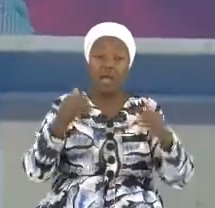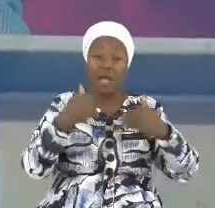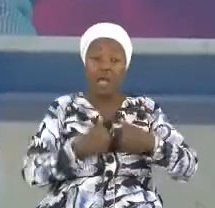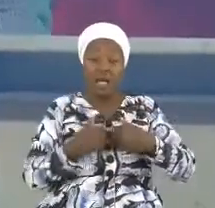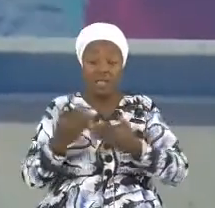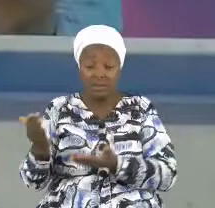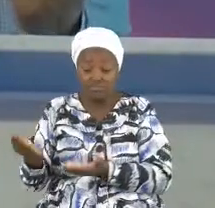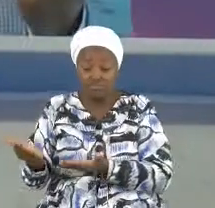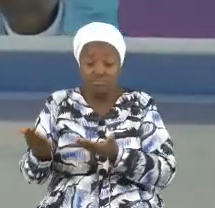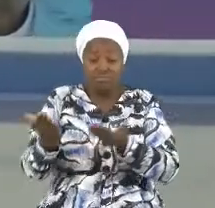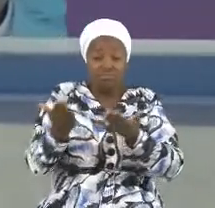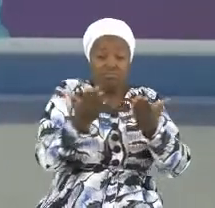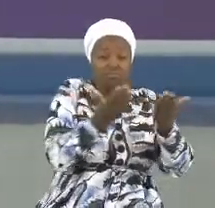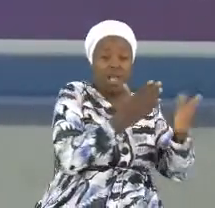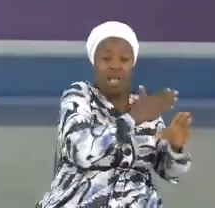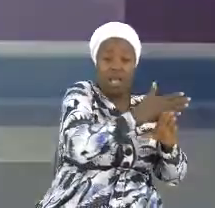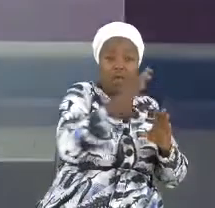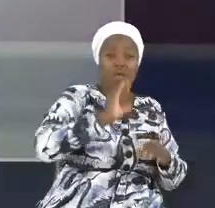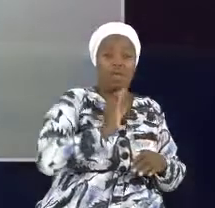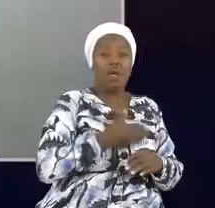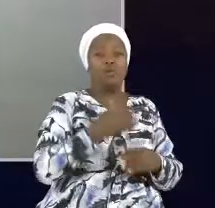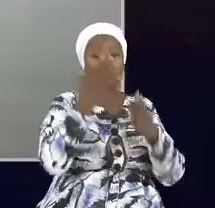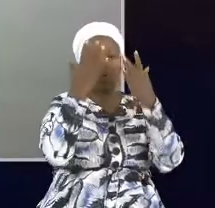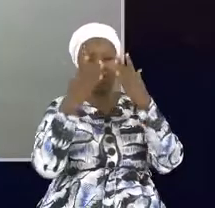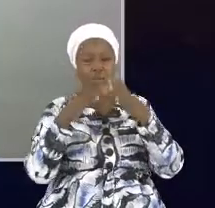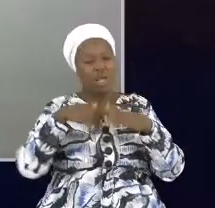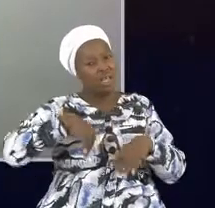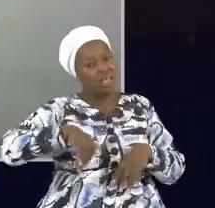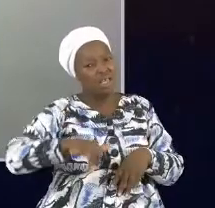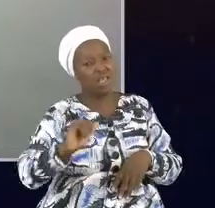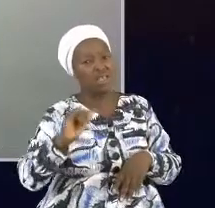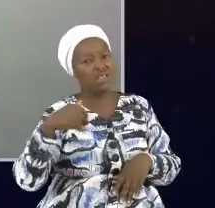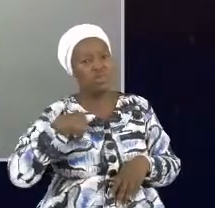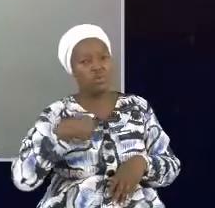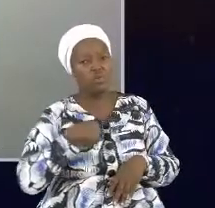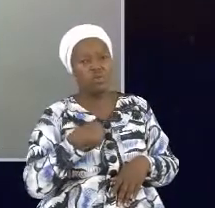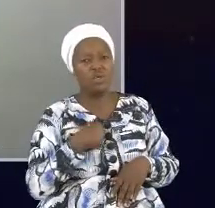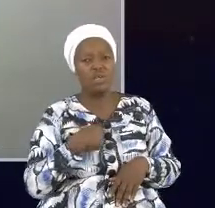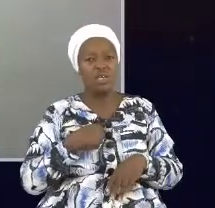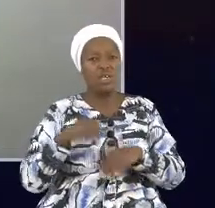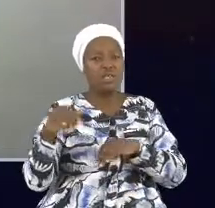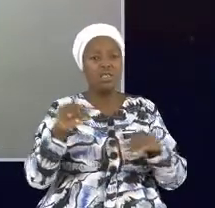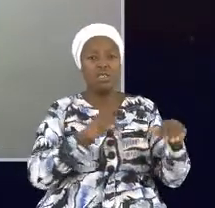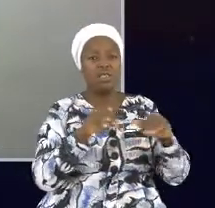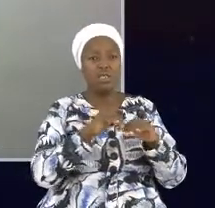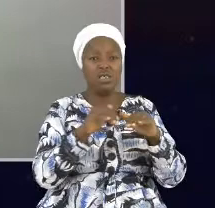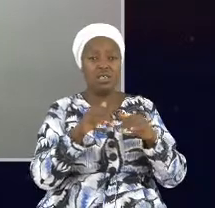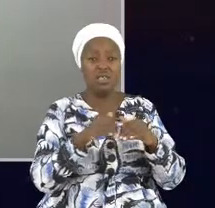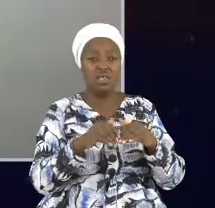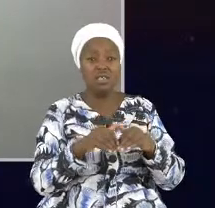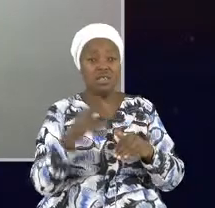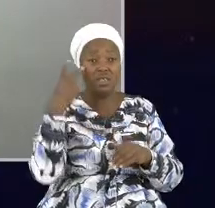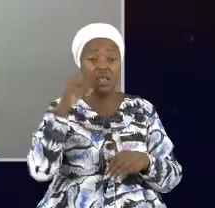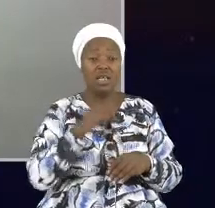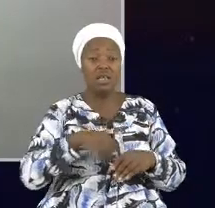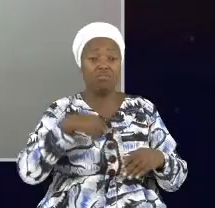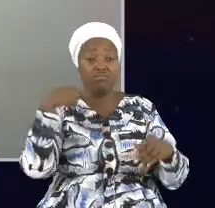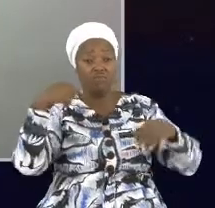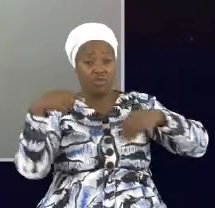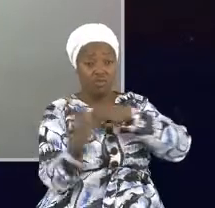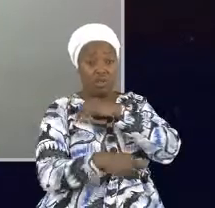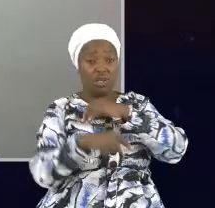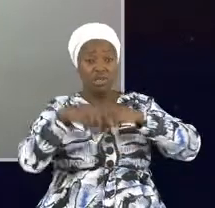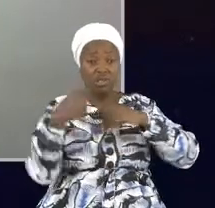our sorrows. Yet we did esteem him stricken, smitten of God,